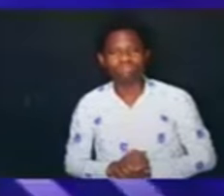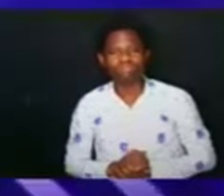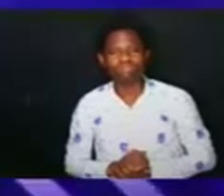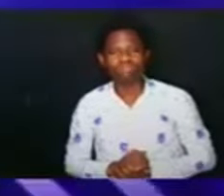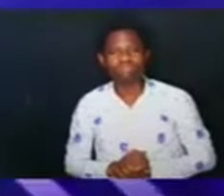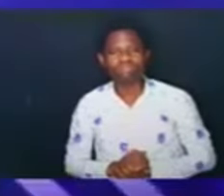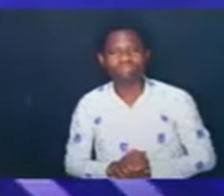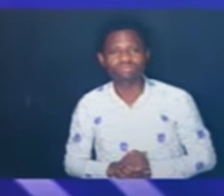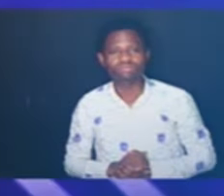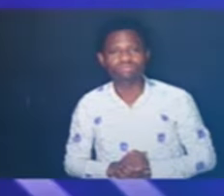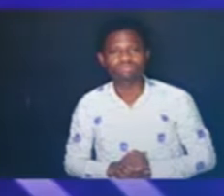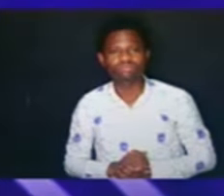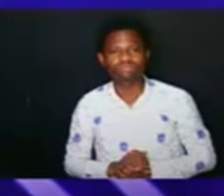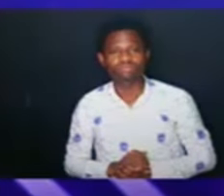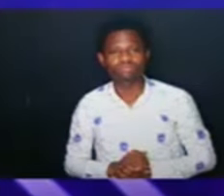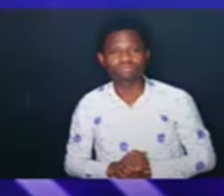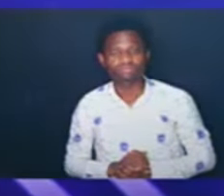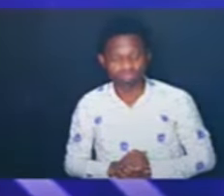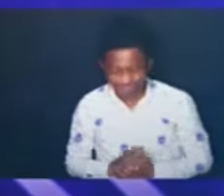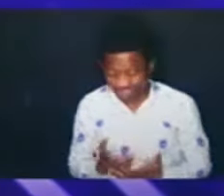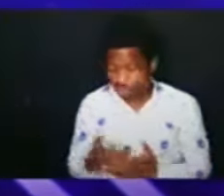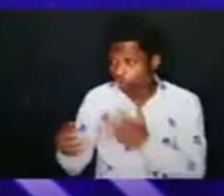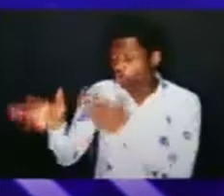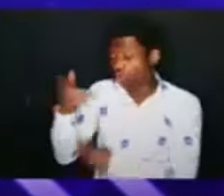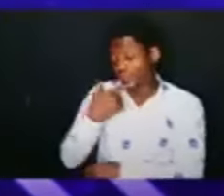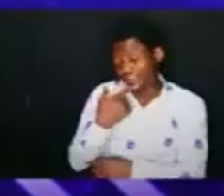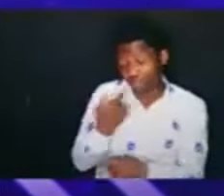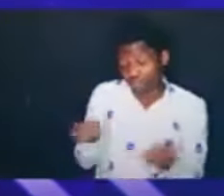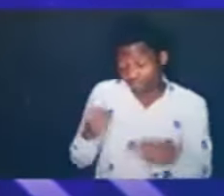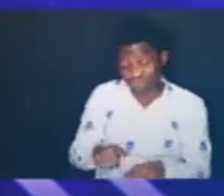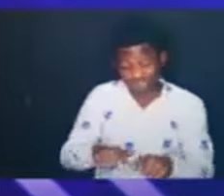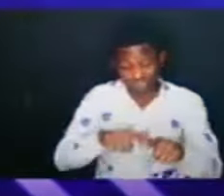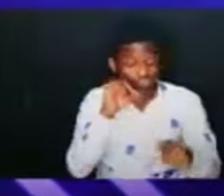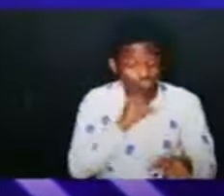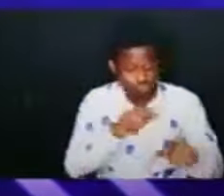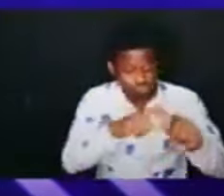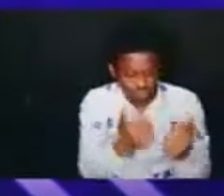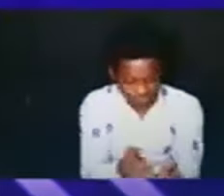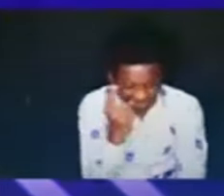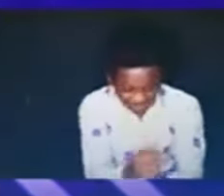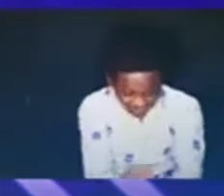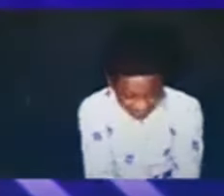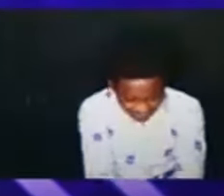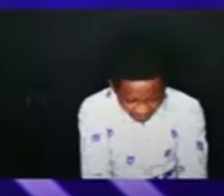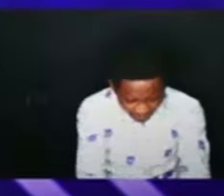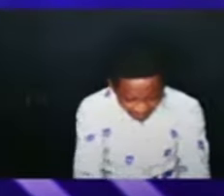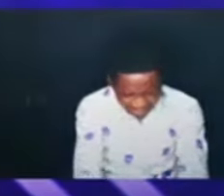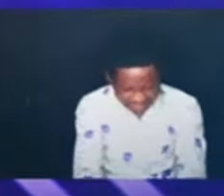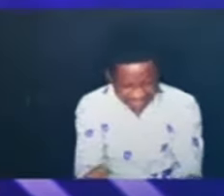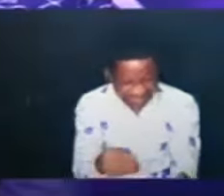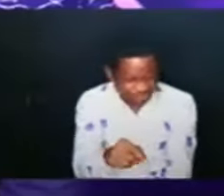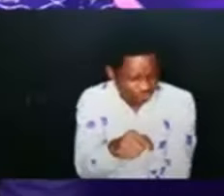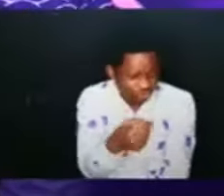when they were few in number, a tiny group of strangers in Canaan. He said this.